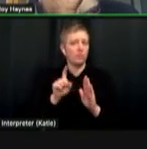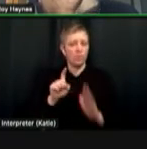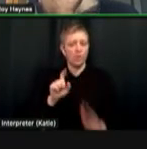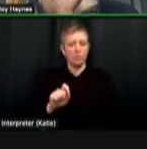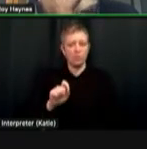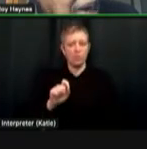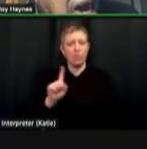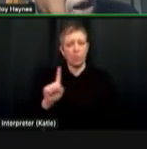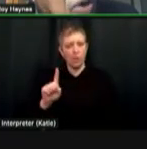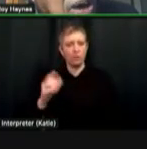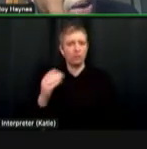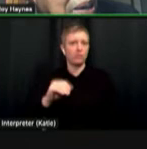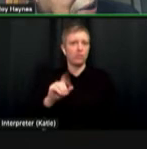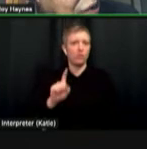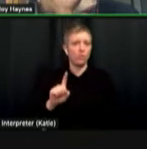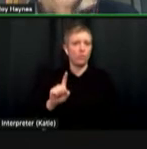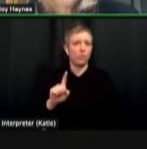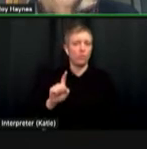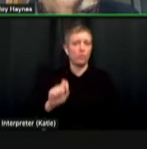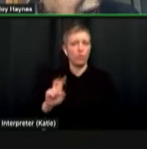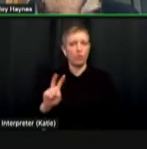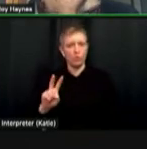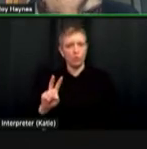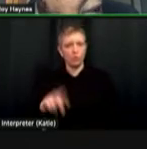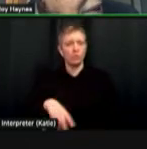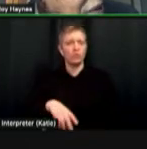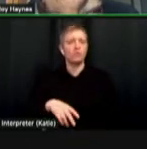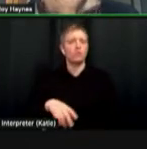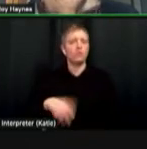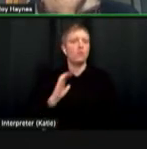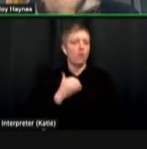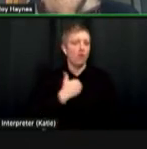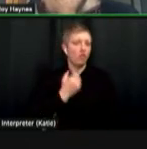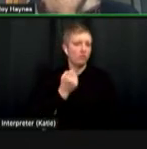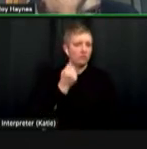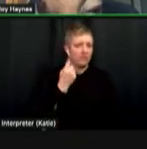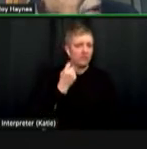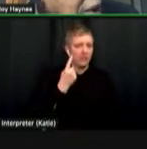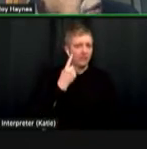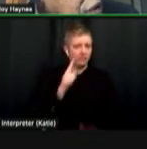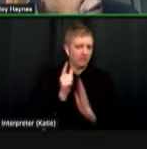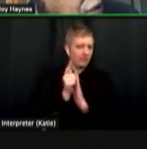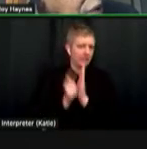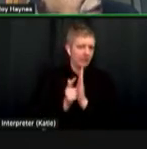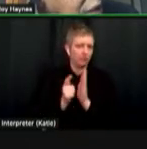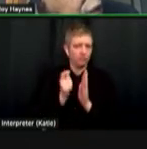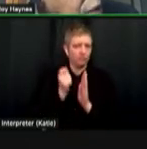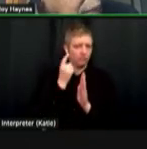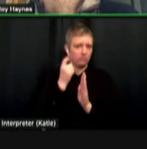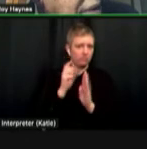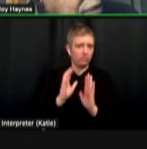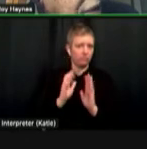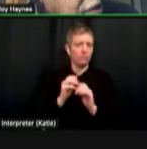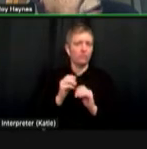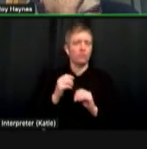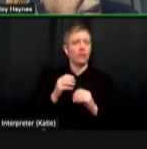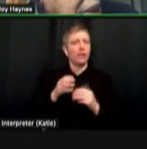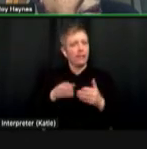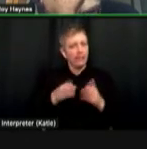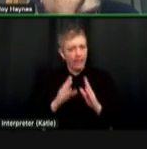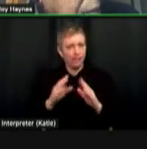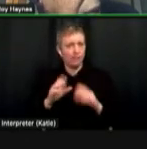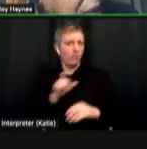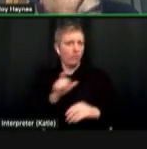1.1.2.2, and our understanding and our legal understanding allow officers to review body footage